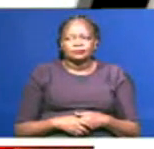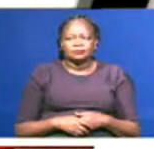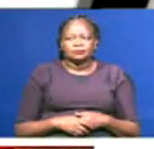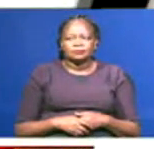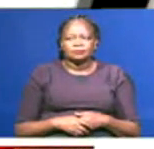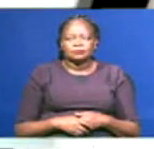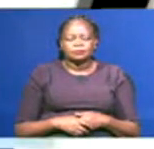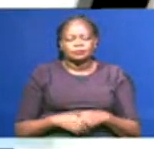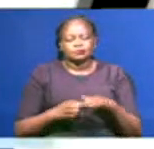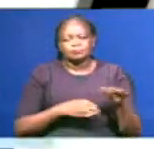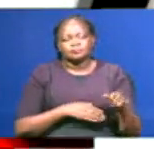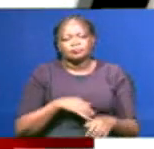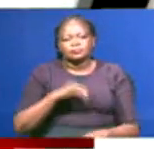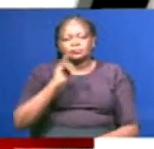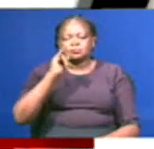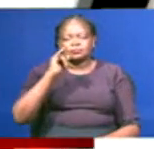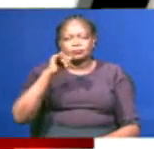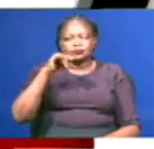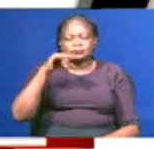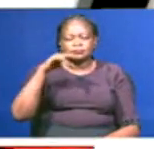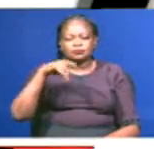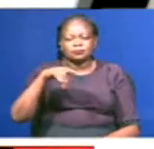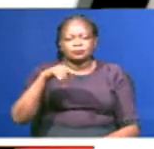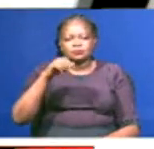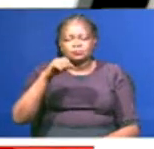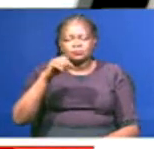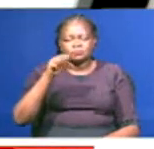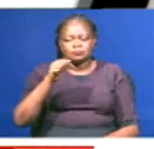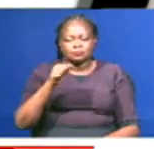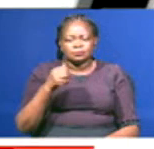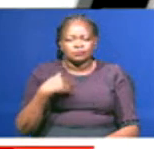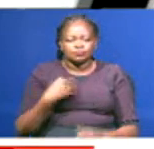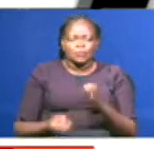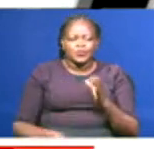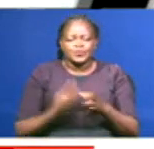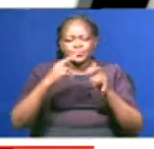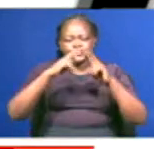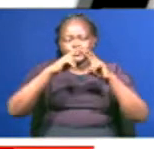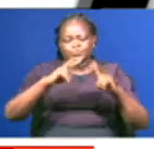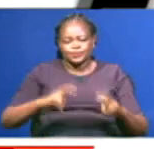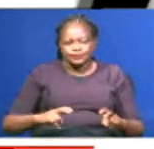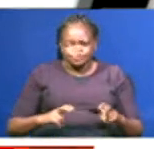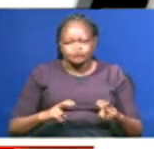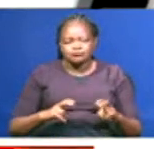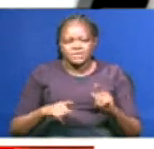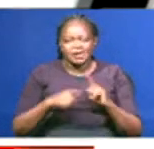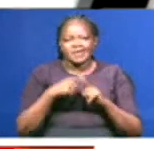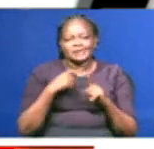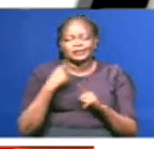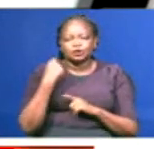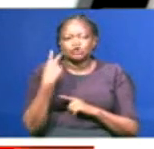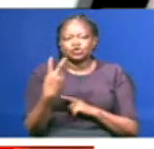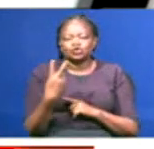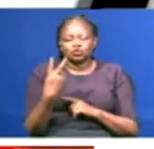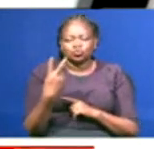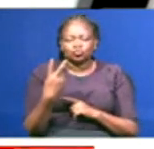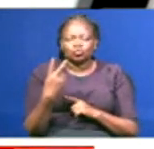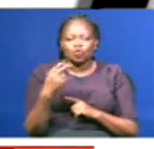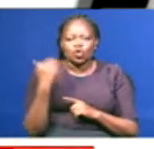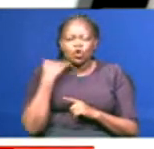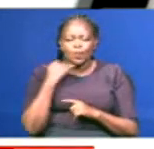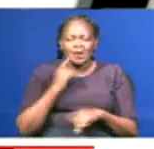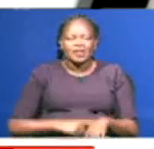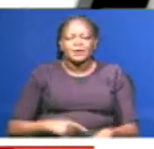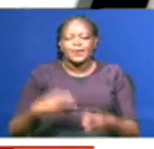Now, the Independent Policing Oversight Authority has launched investigations into the killing of two armed robbers during a